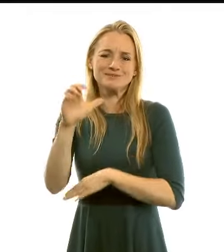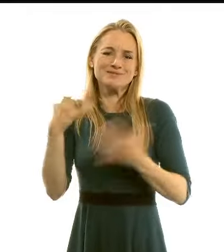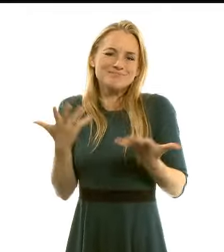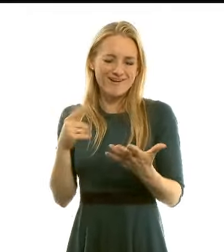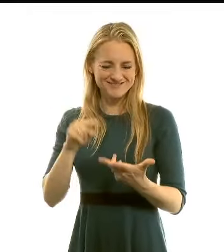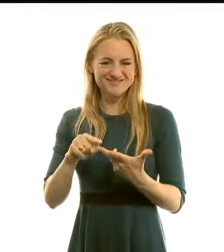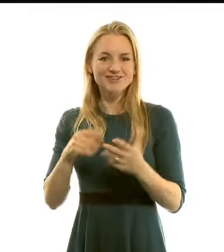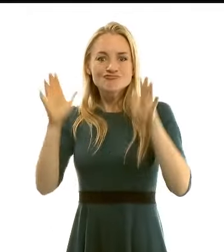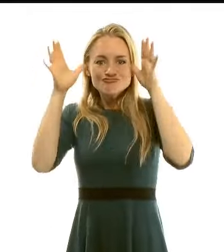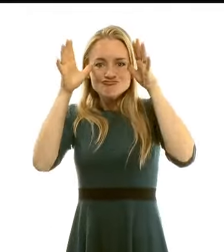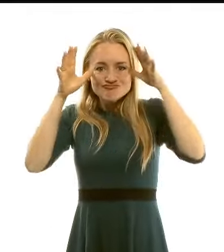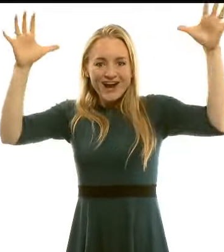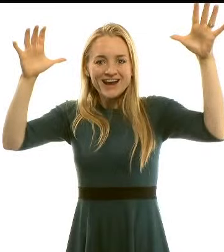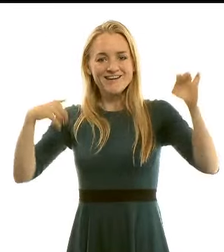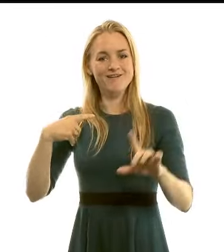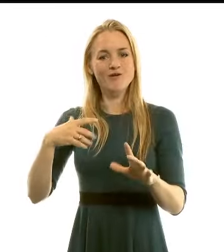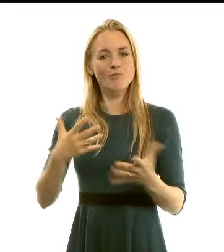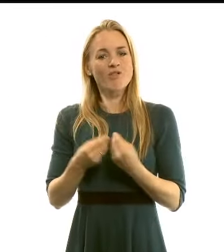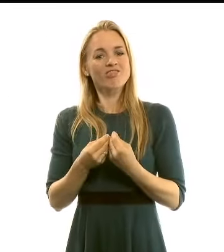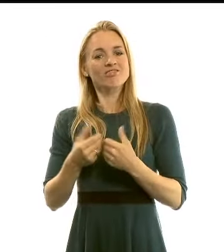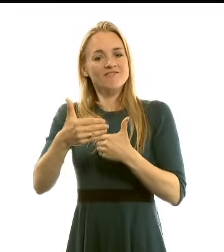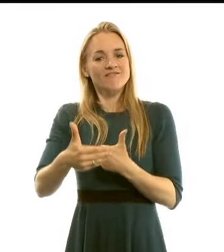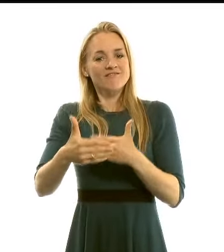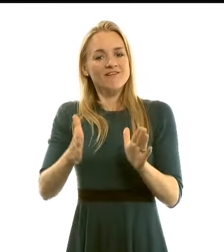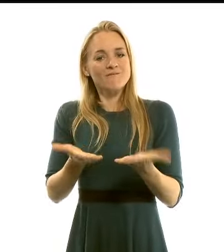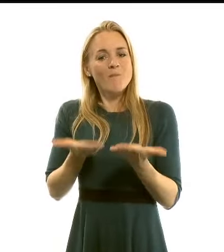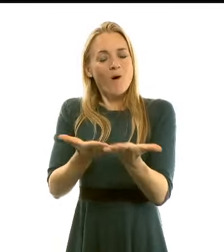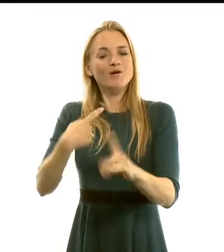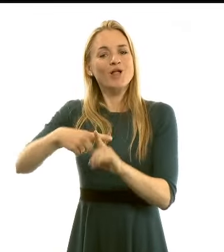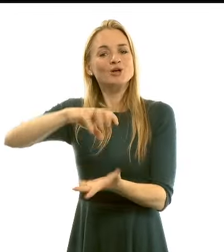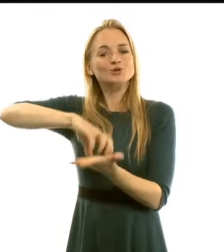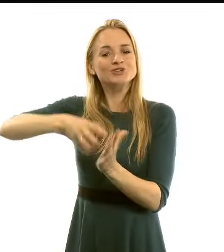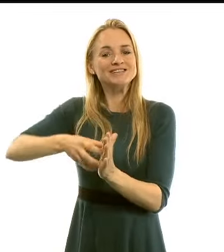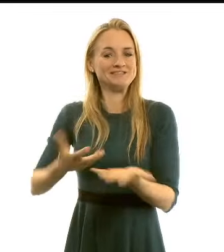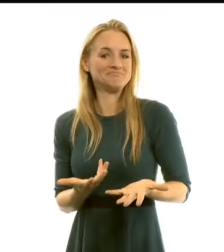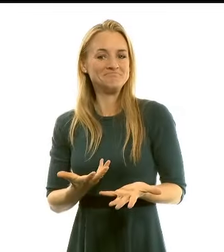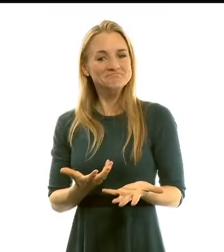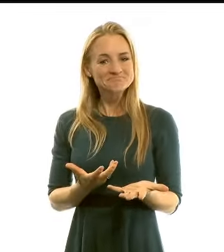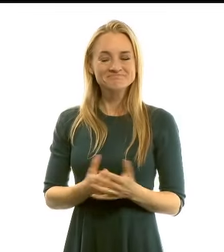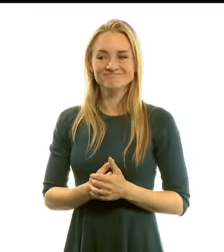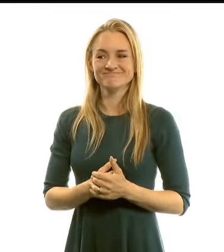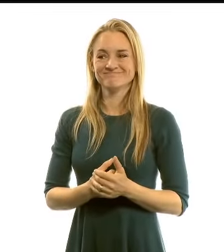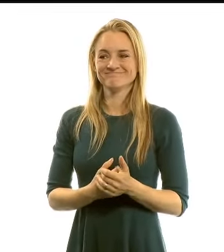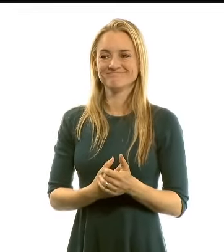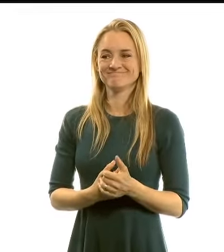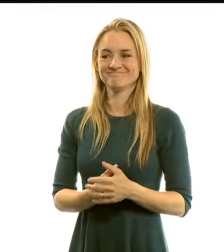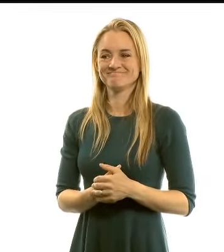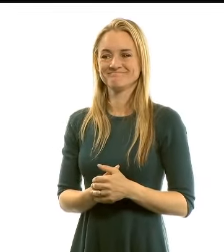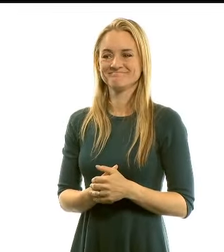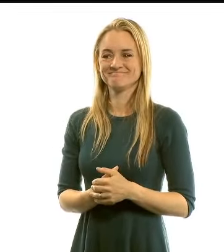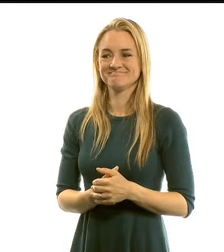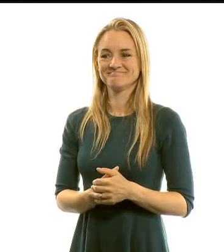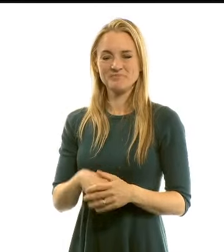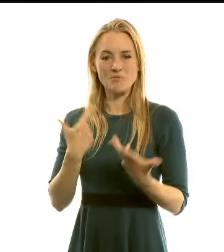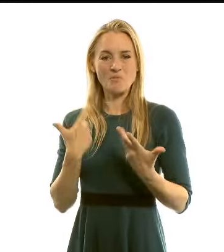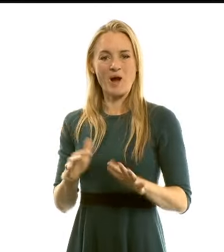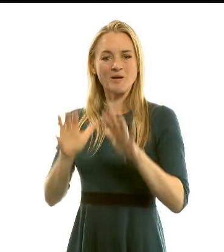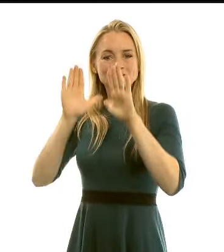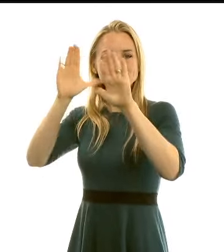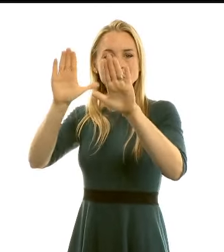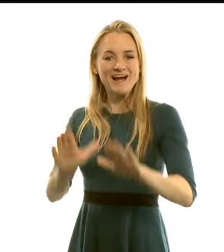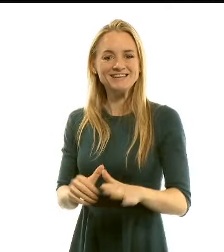with a gift box and a gingerbread. This is all how I've seen a band that dresses the exact same way. It's great. It's amazing. I can